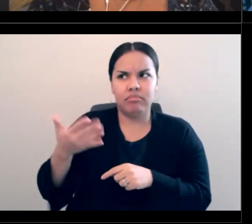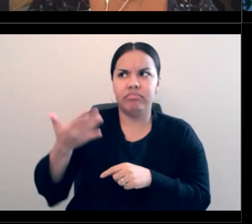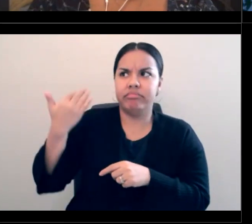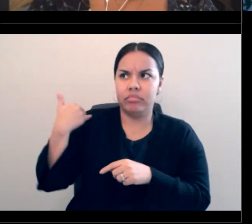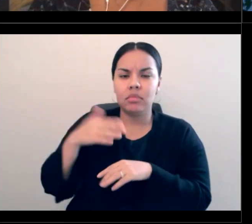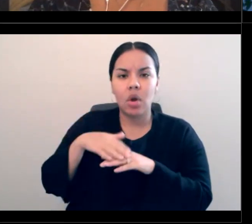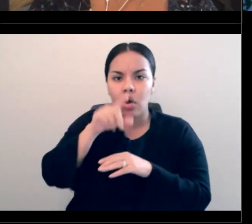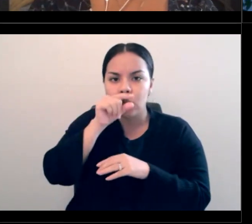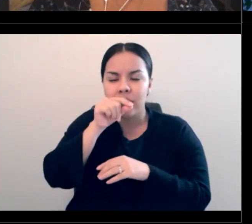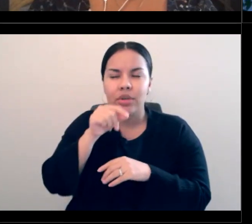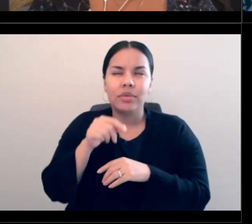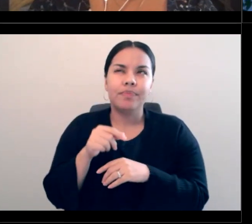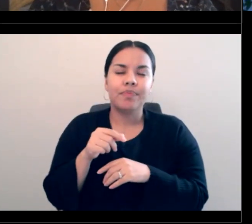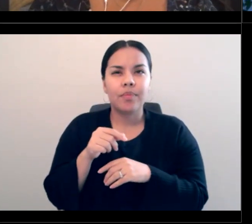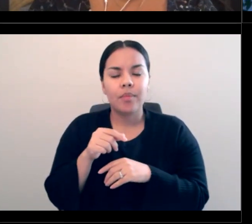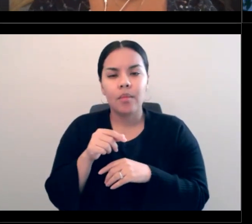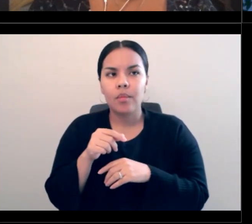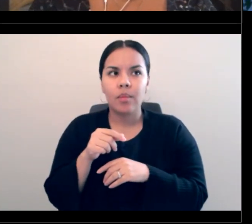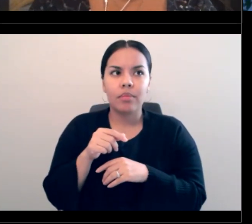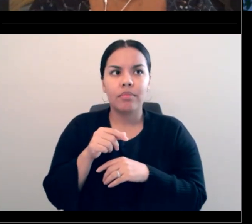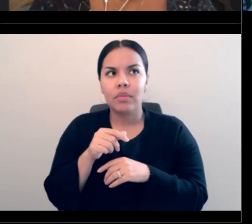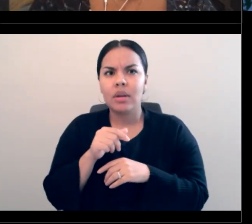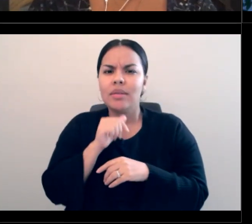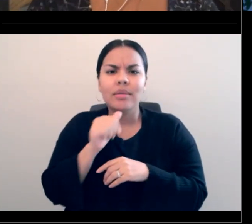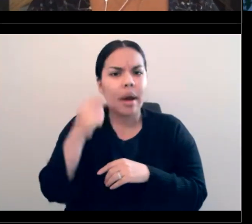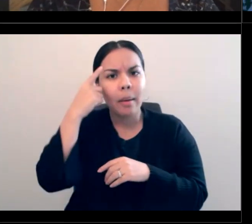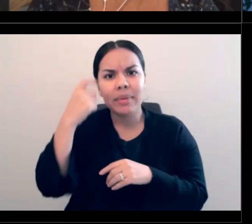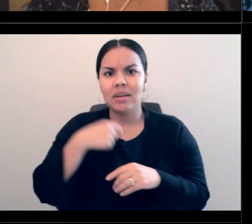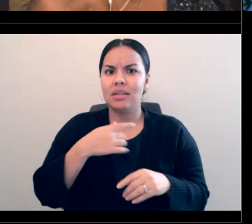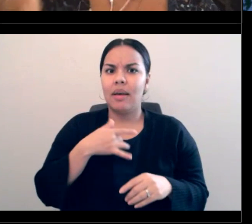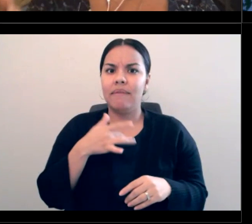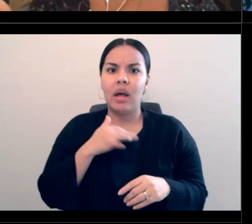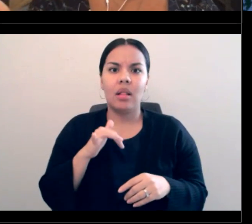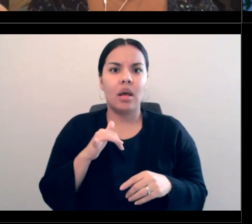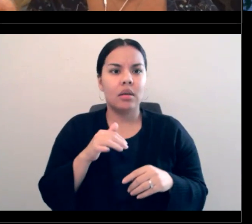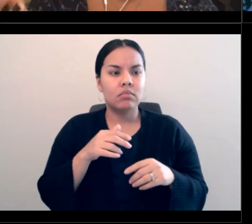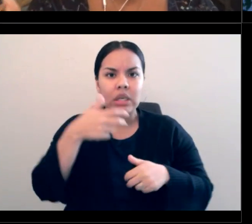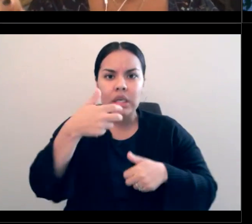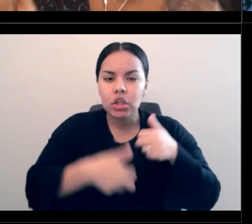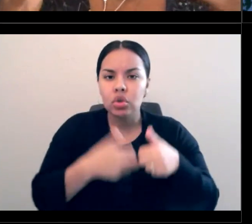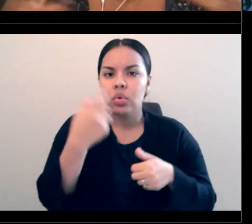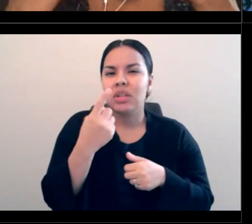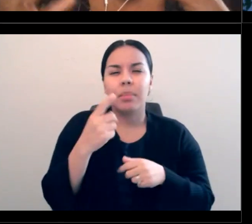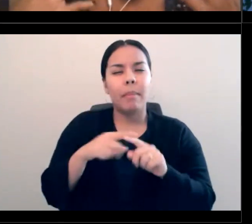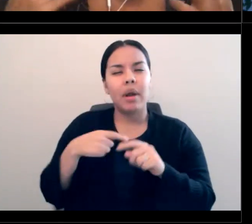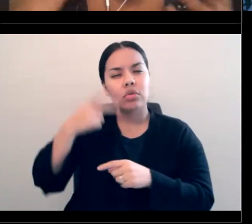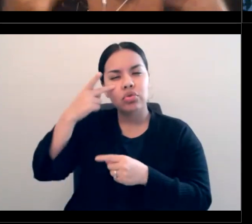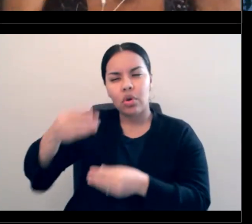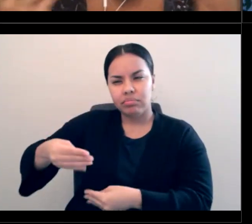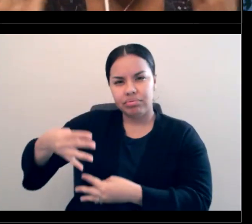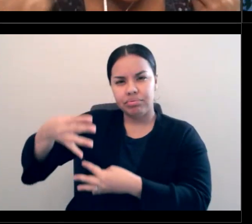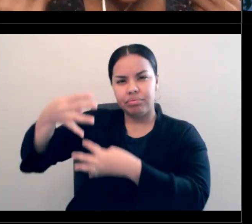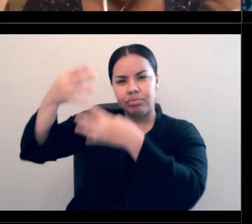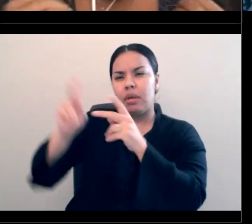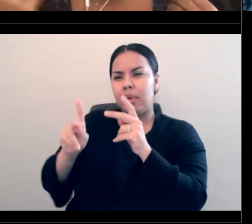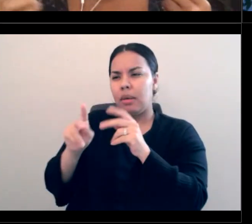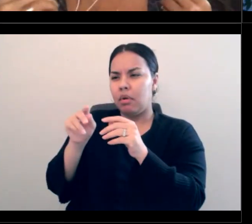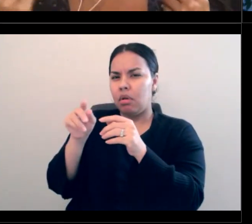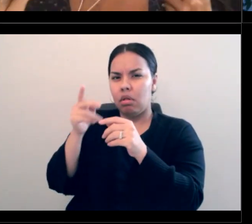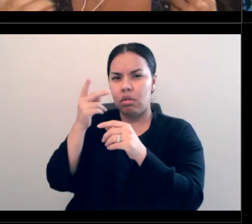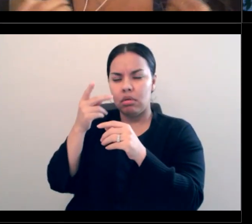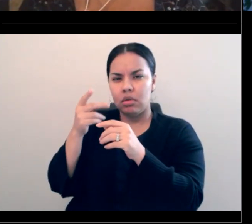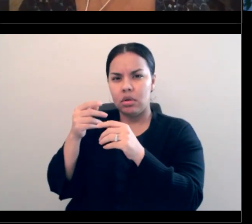Not really because I felt like there was any issue, but there was a thread where people actually had their voices attached